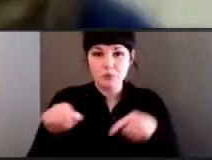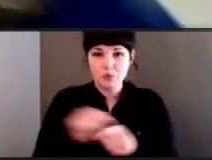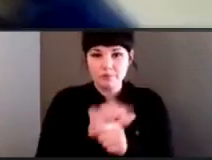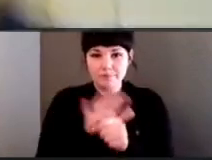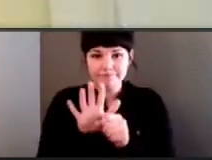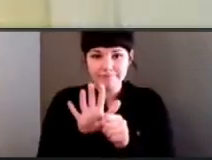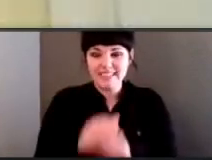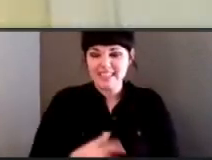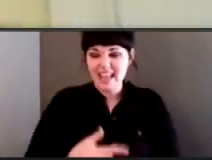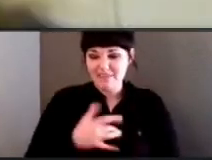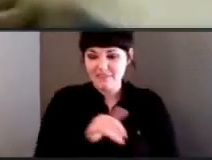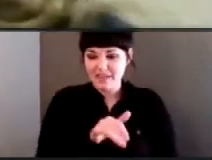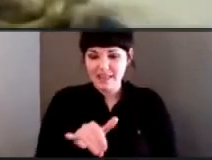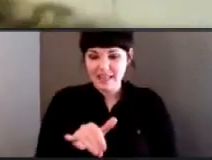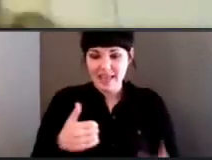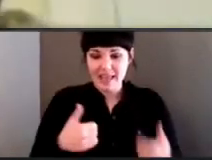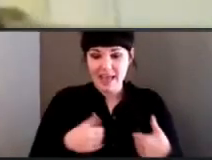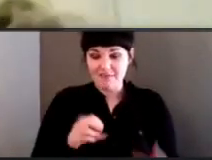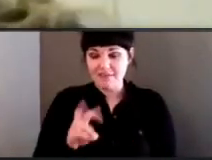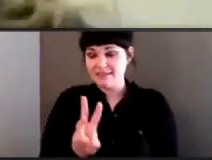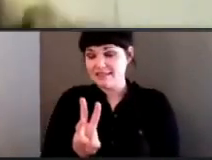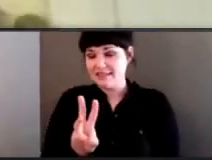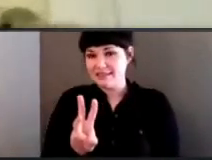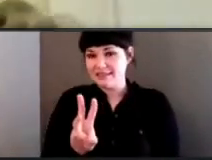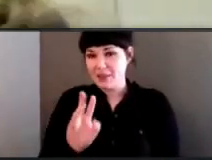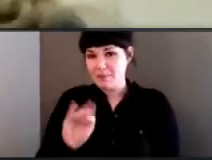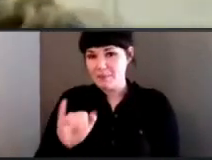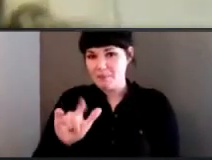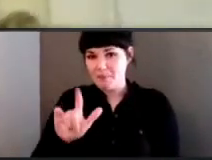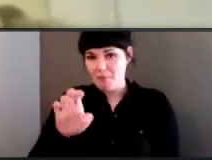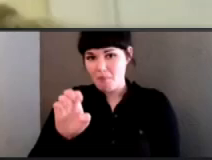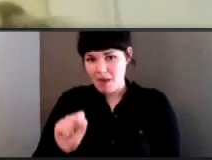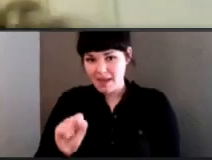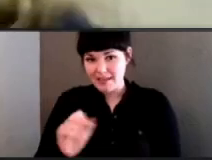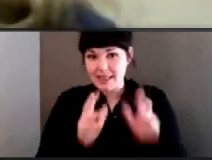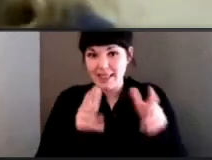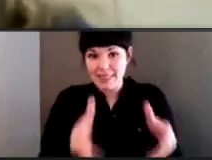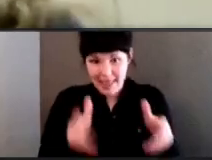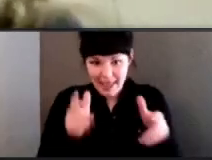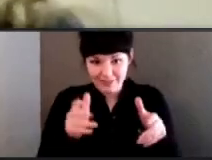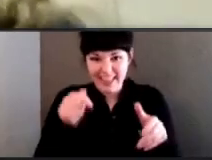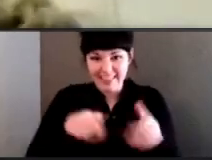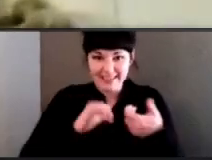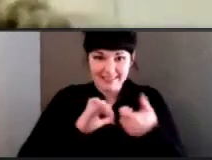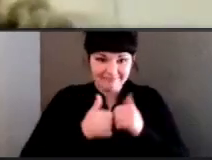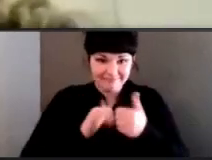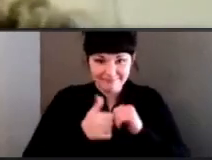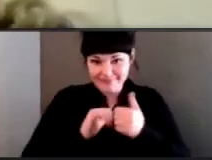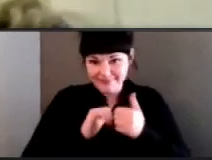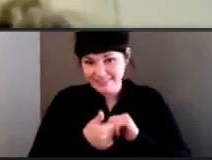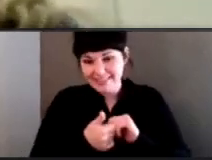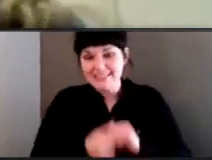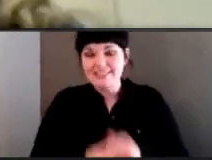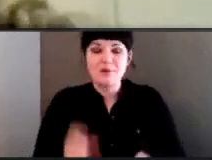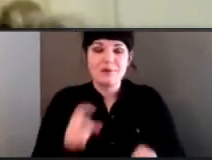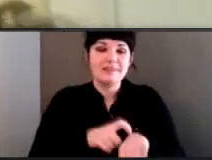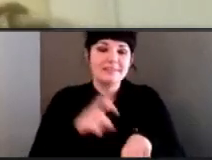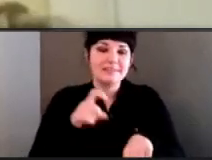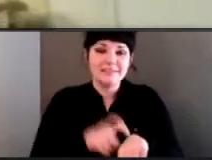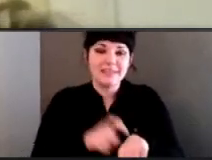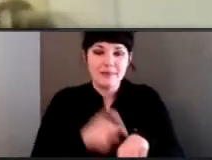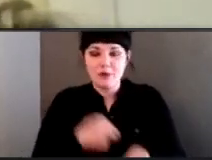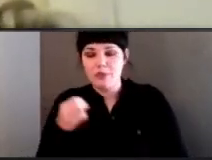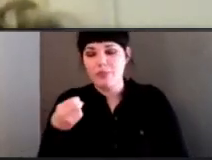marathon and it's time to give everybody water and throw M&Ms. So I appreciate the M&Ms you're throwing right